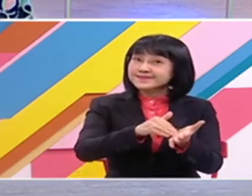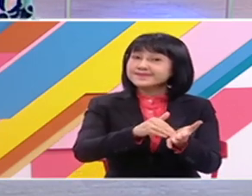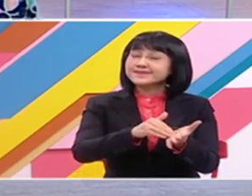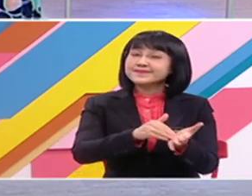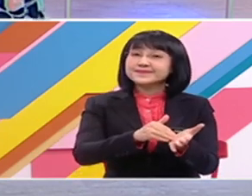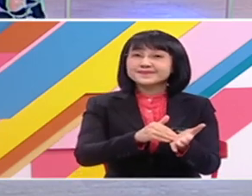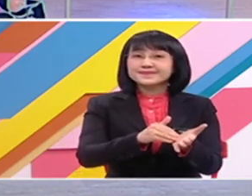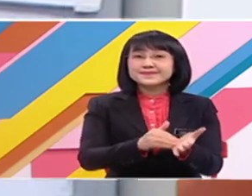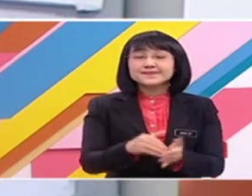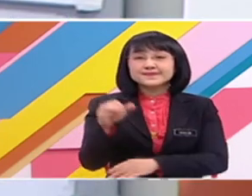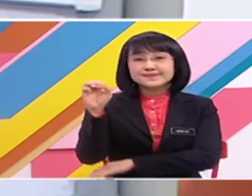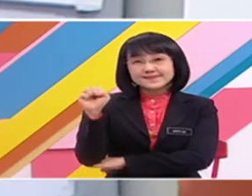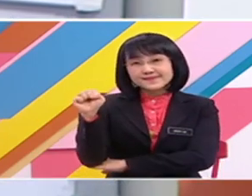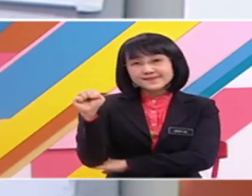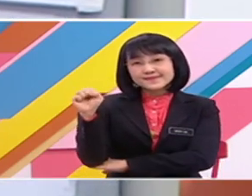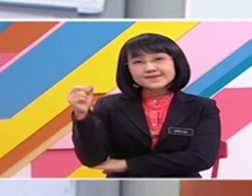again,